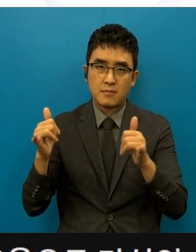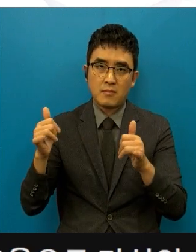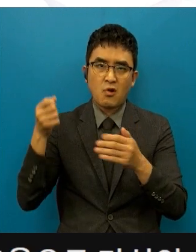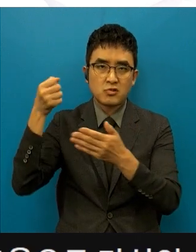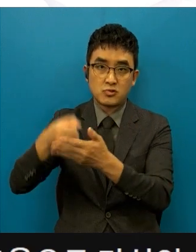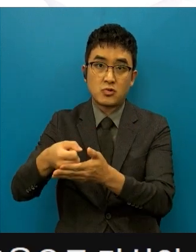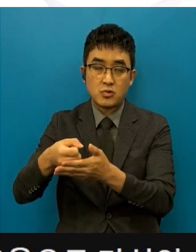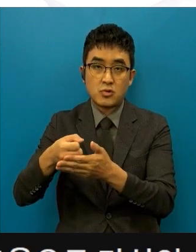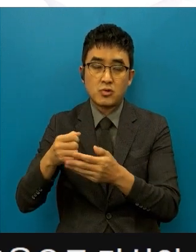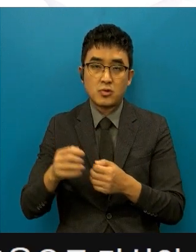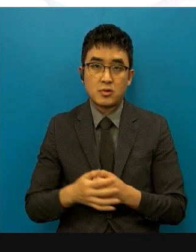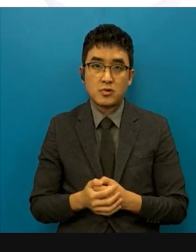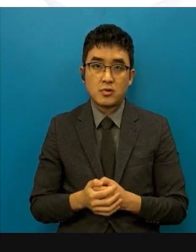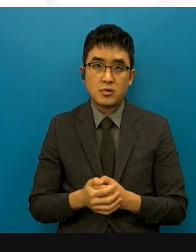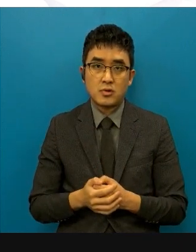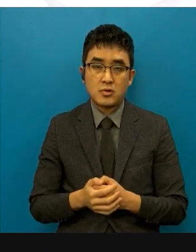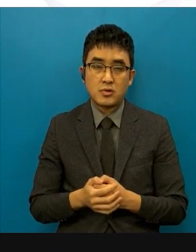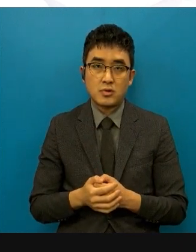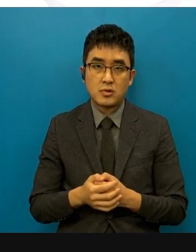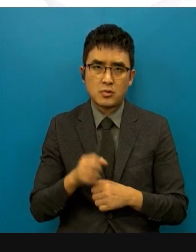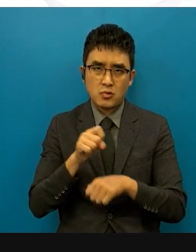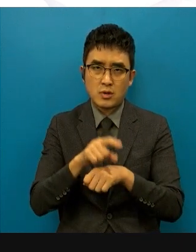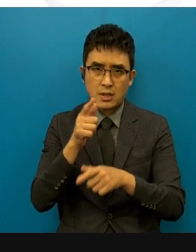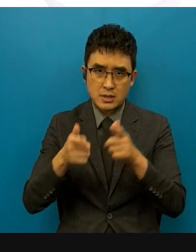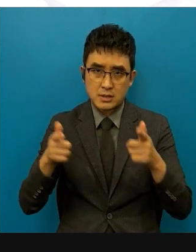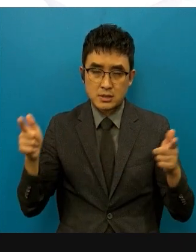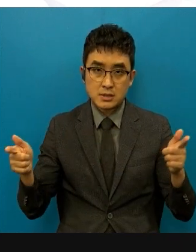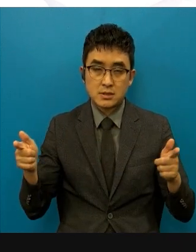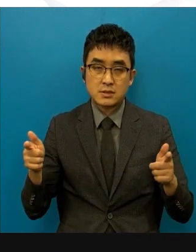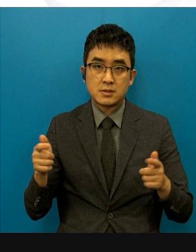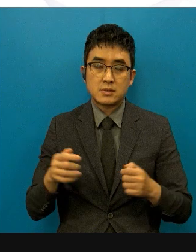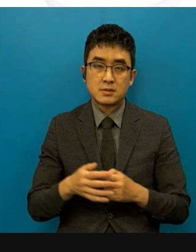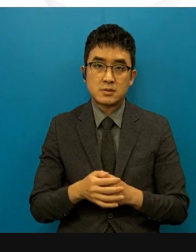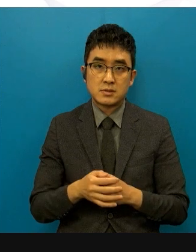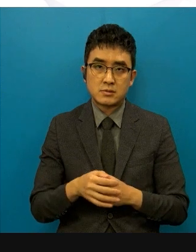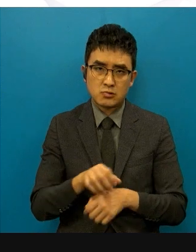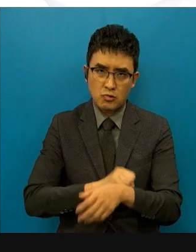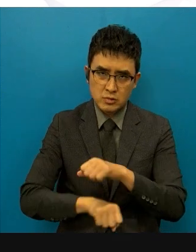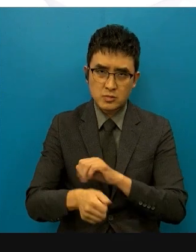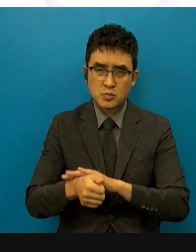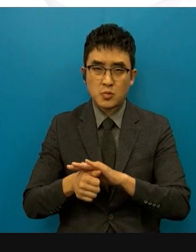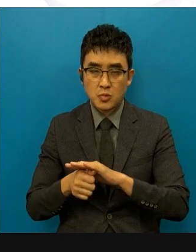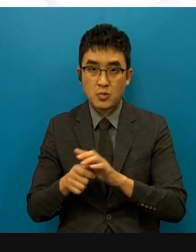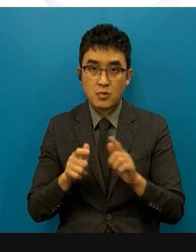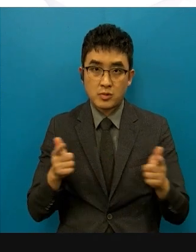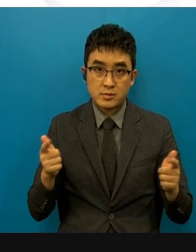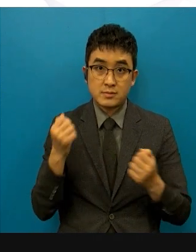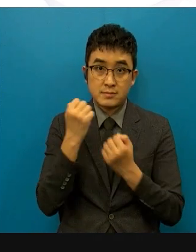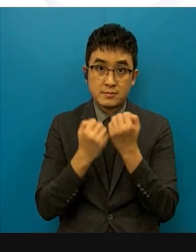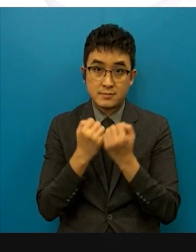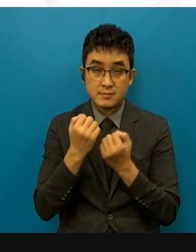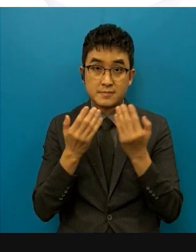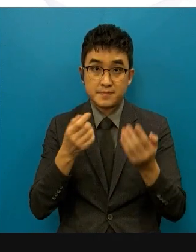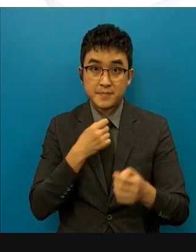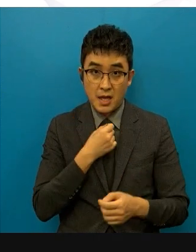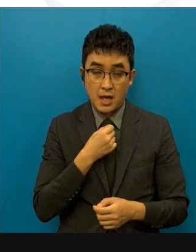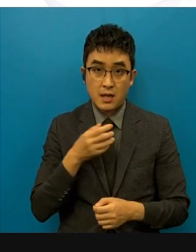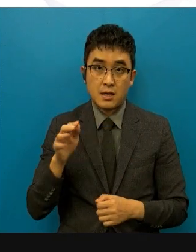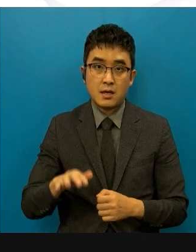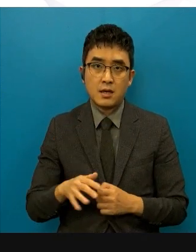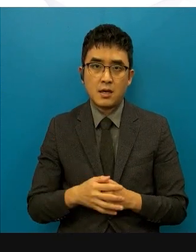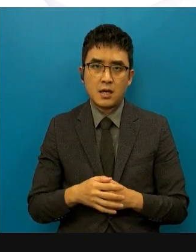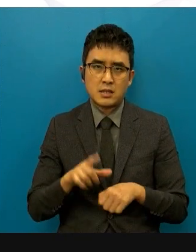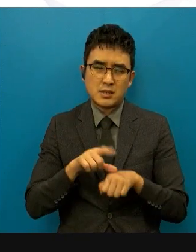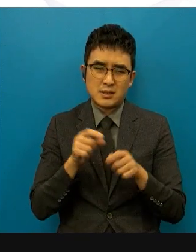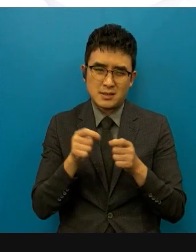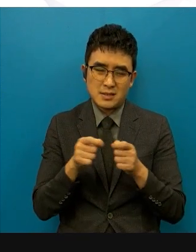comparative analysis and focus on that, I will skip this part. And if there are any questions, then I will come more in